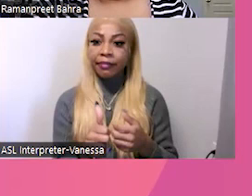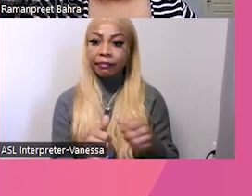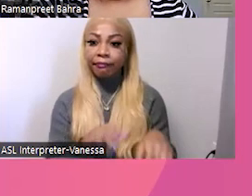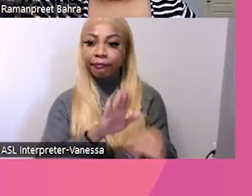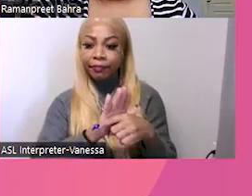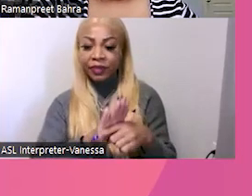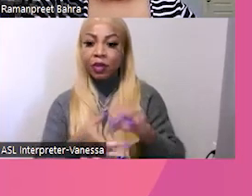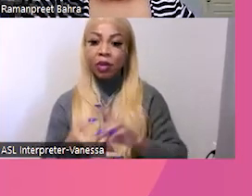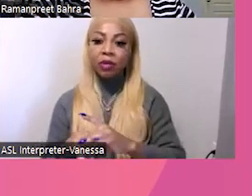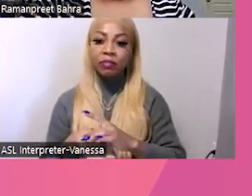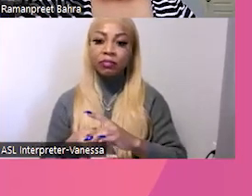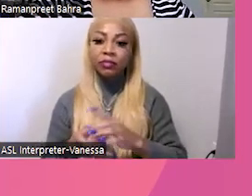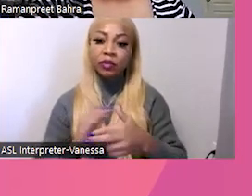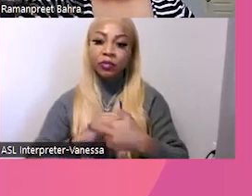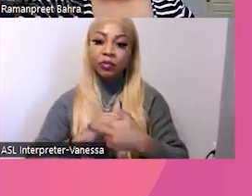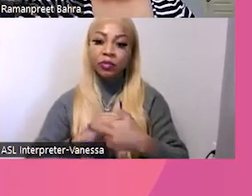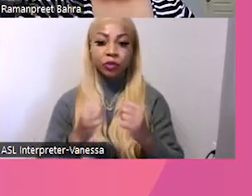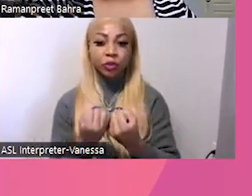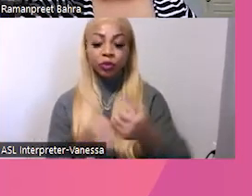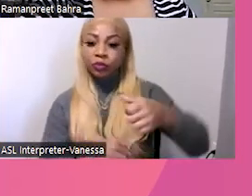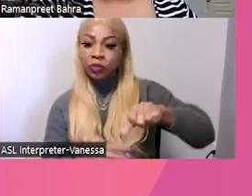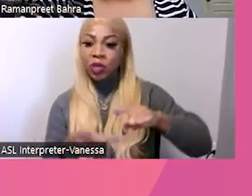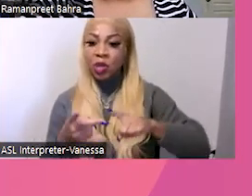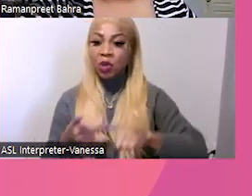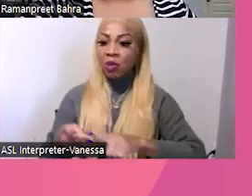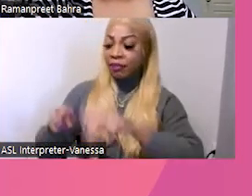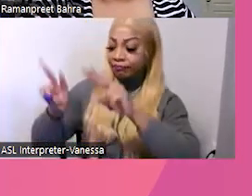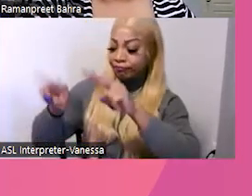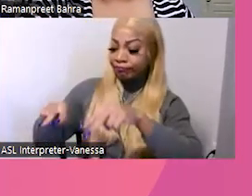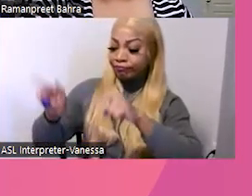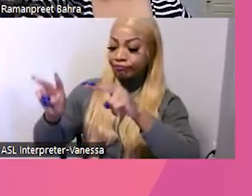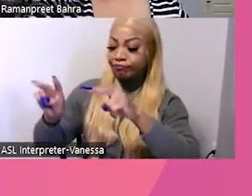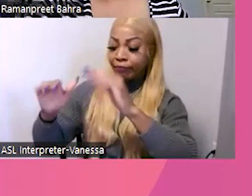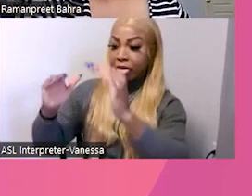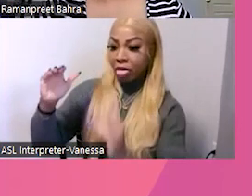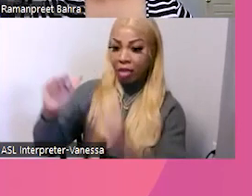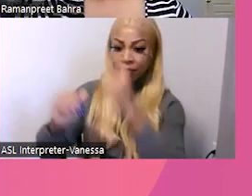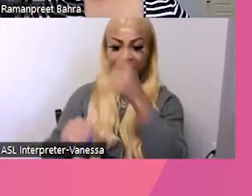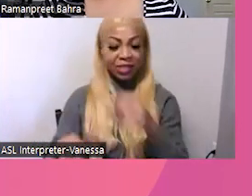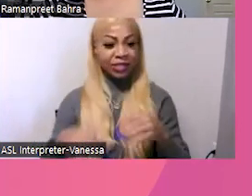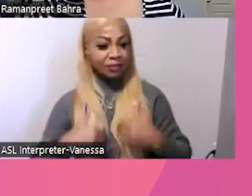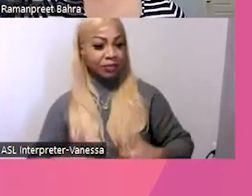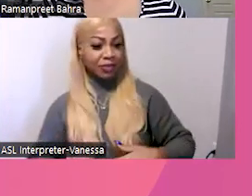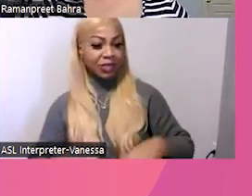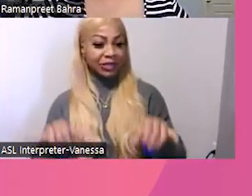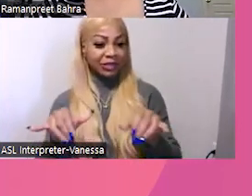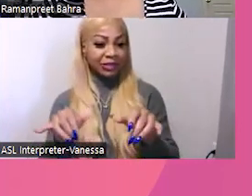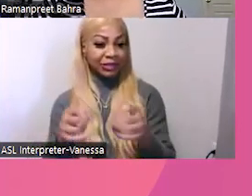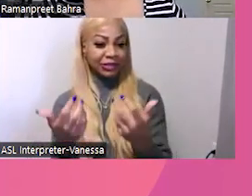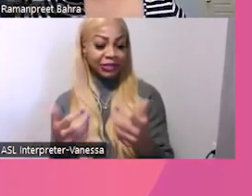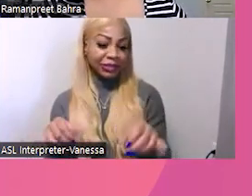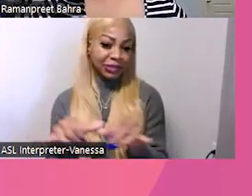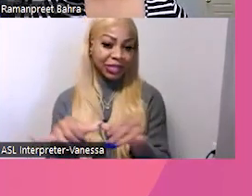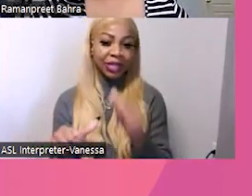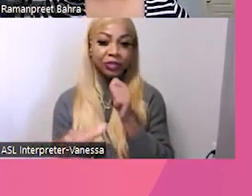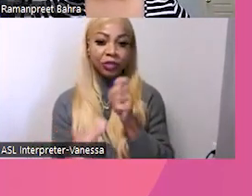refer to the social rejection or the devaluation based on having a body size that does not conform to social norms